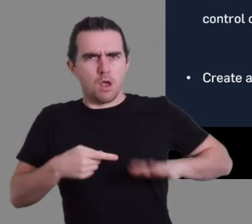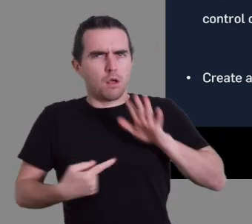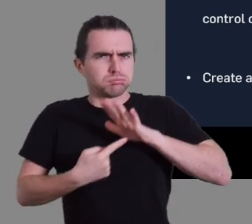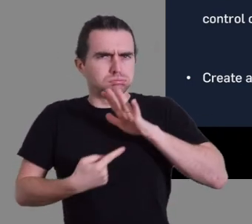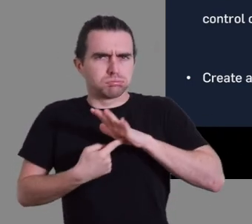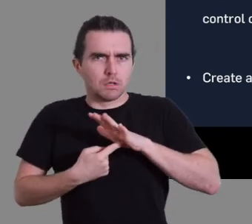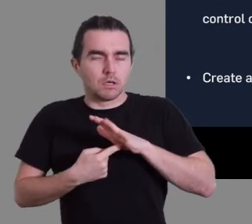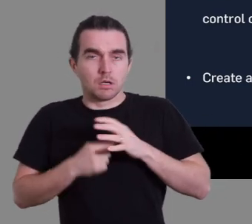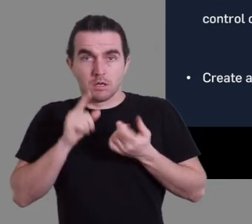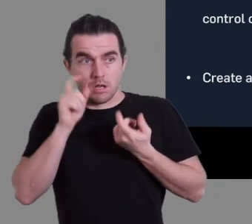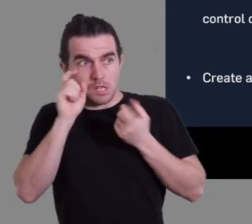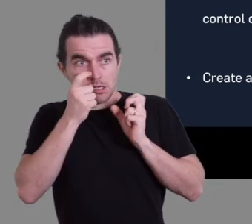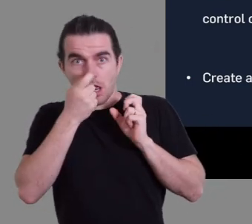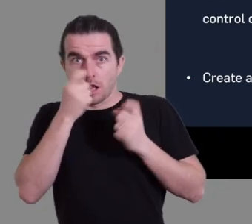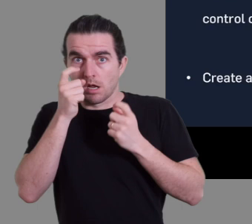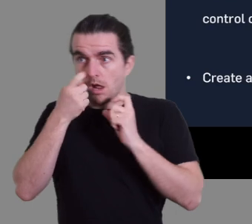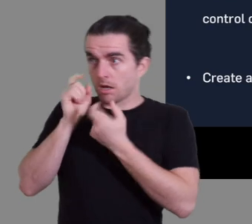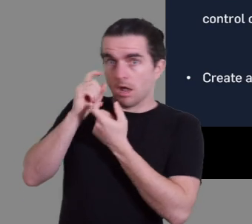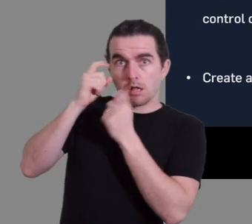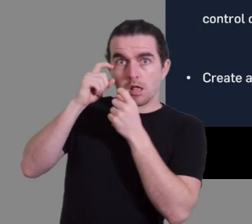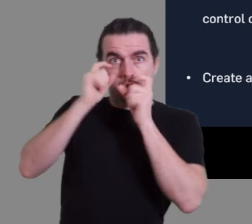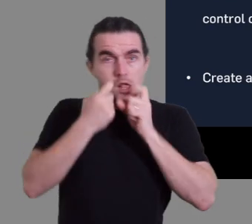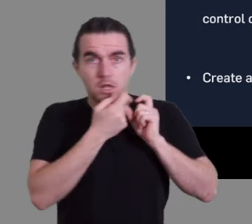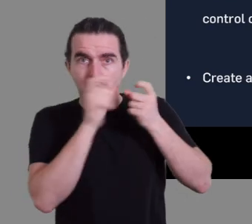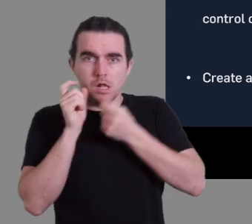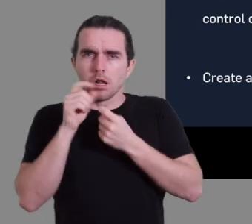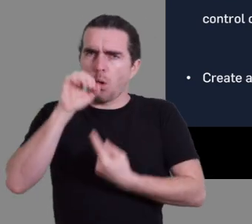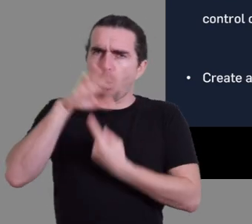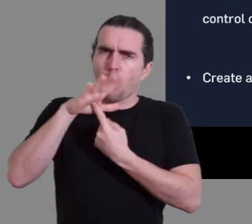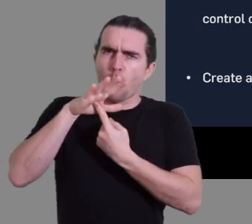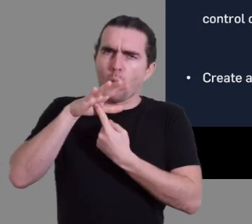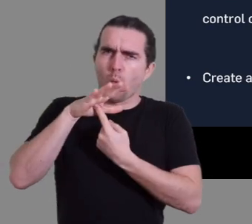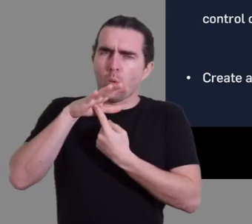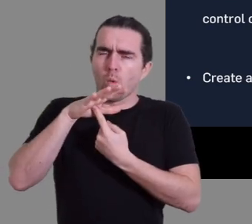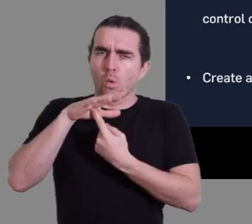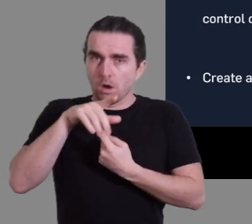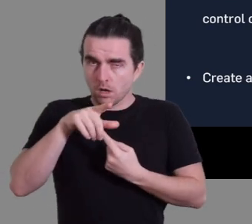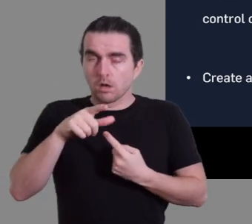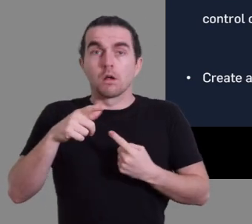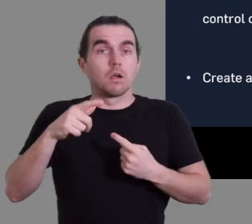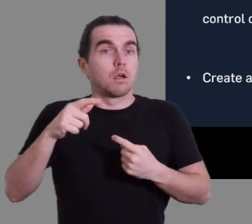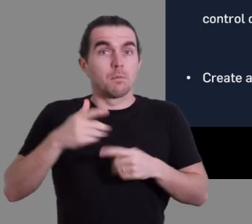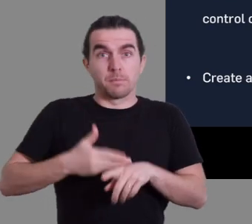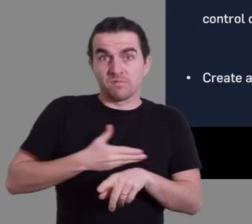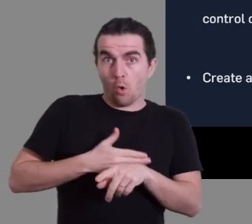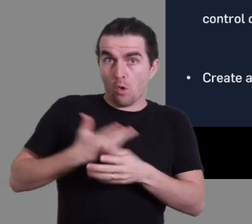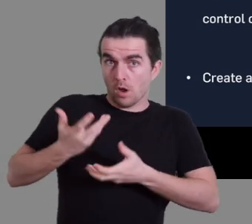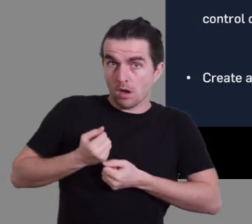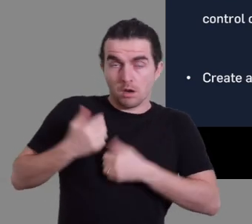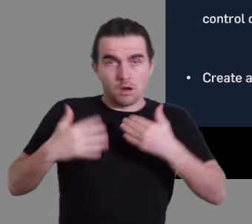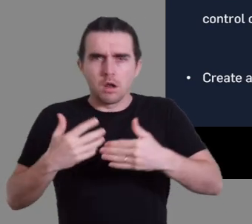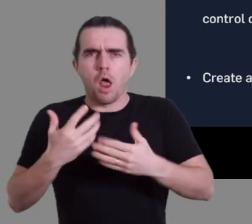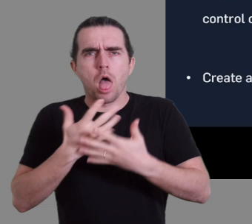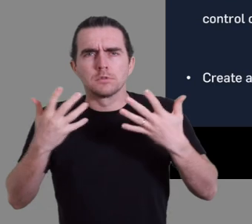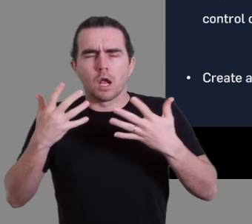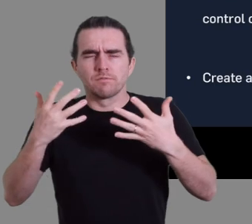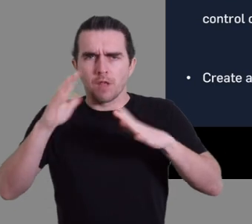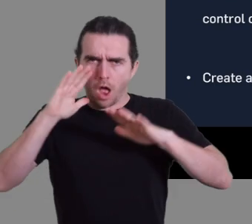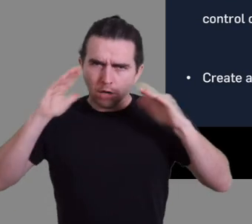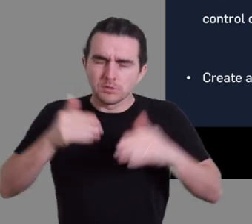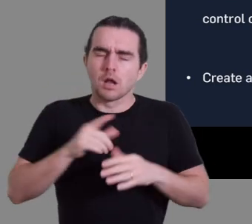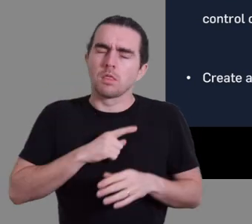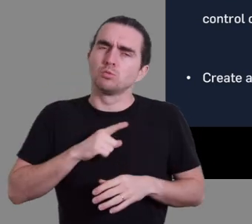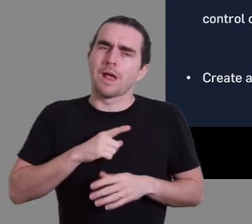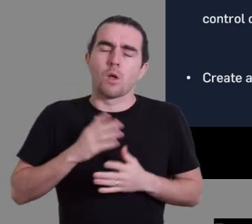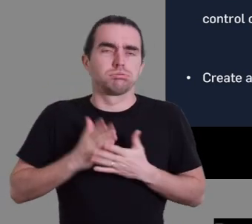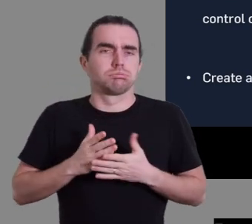it's receiving, and then what happens after receiving. So that's key: before, during, and after. So this takes a lot of concentration, and why it's also